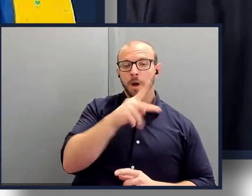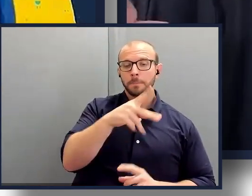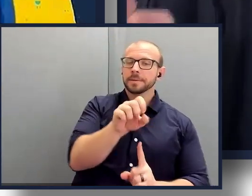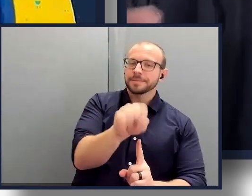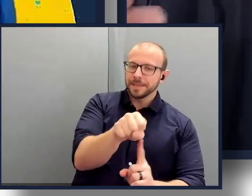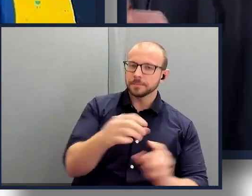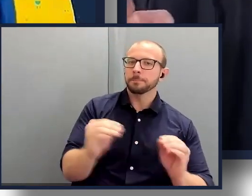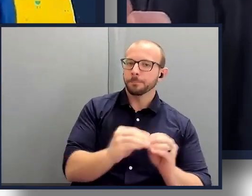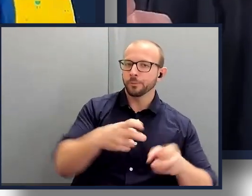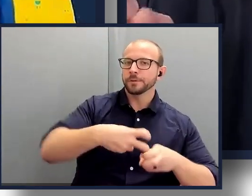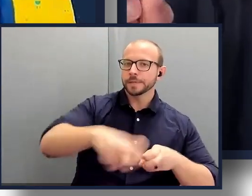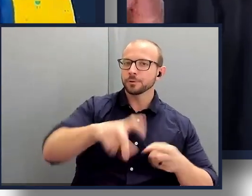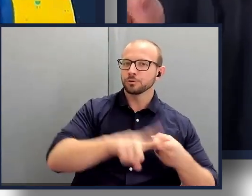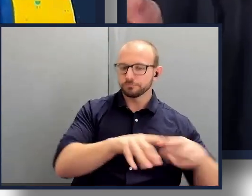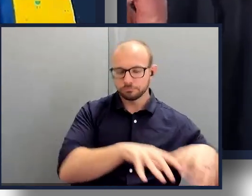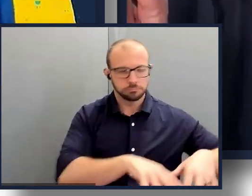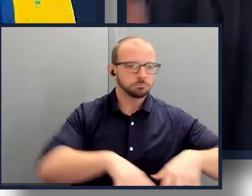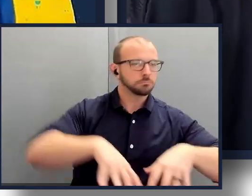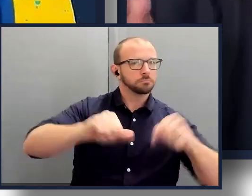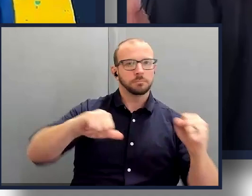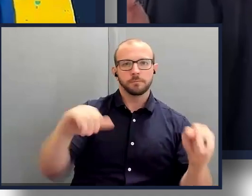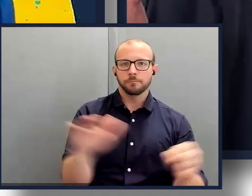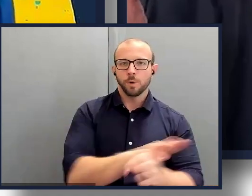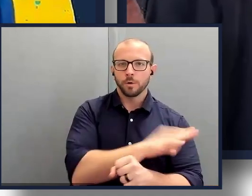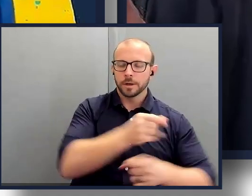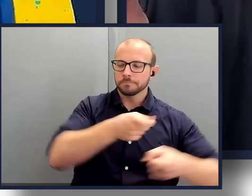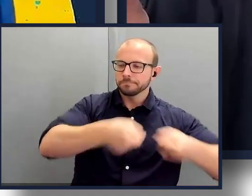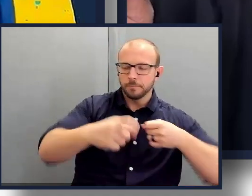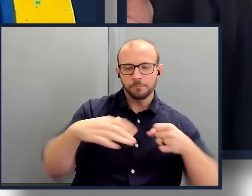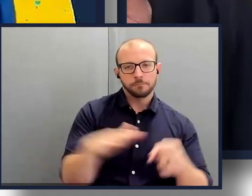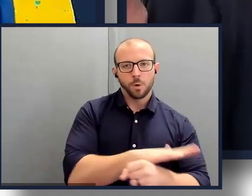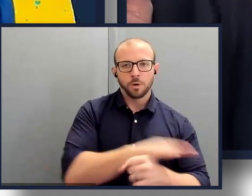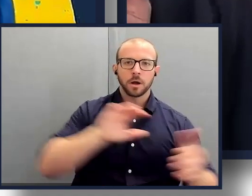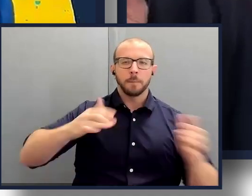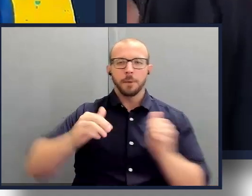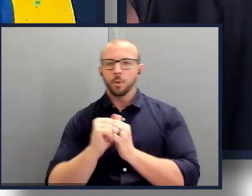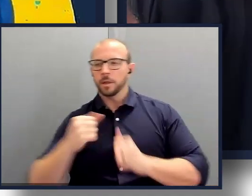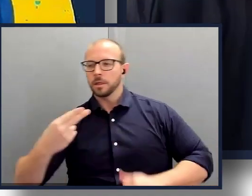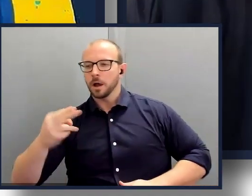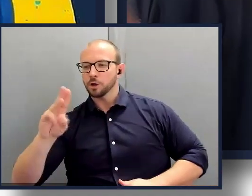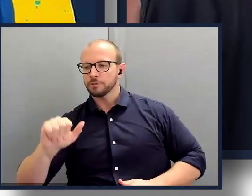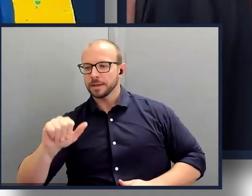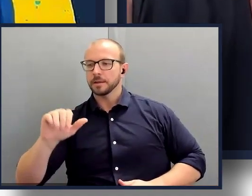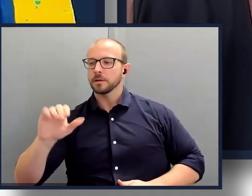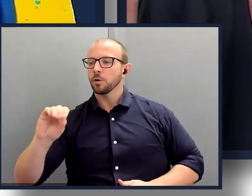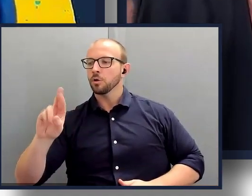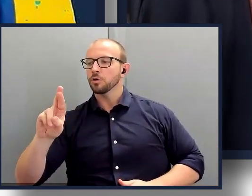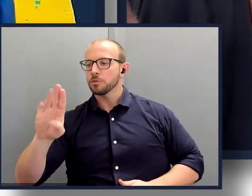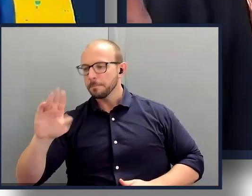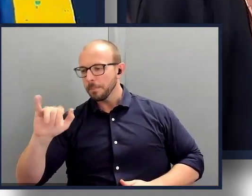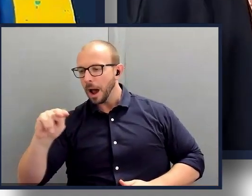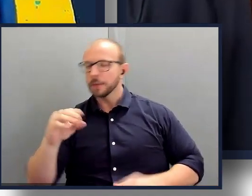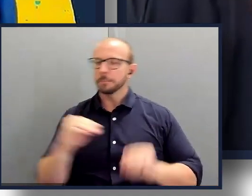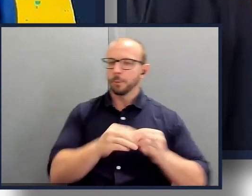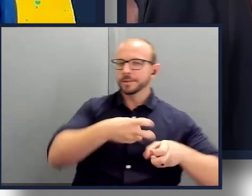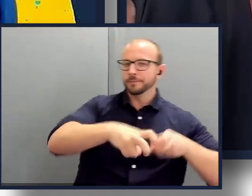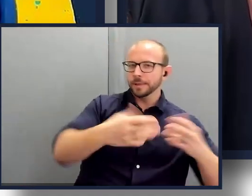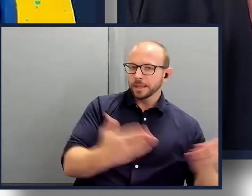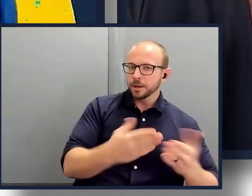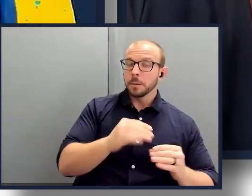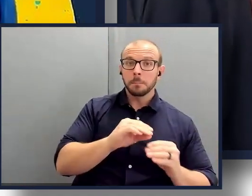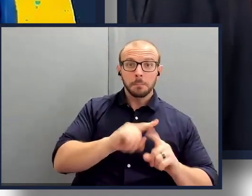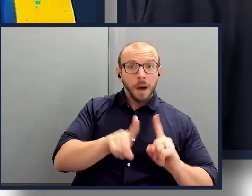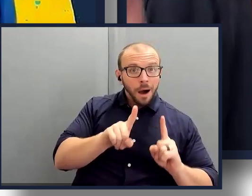never underestimate the power of instilling deep fear, deep insecurity,